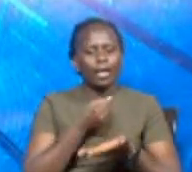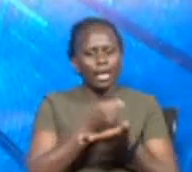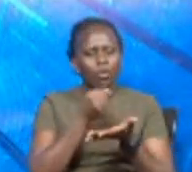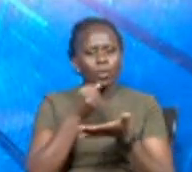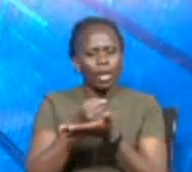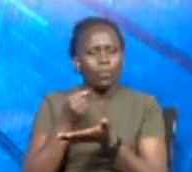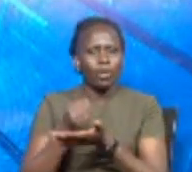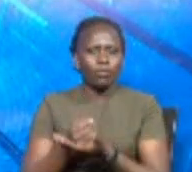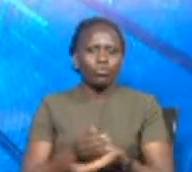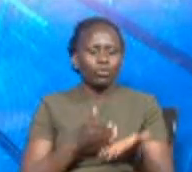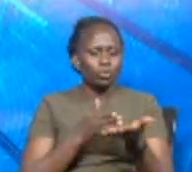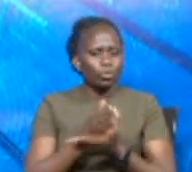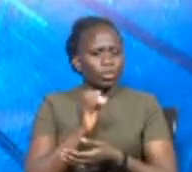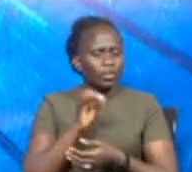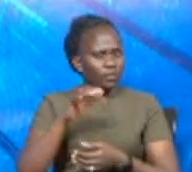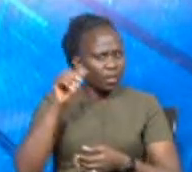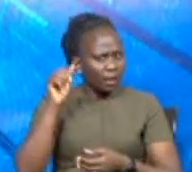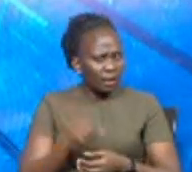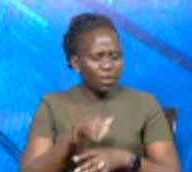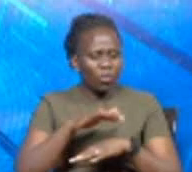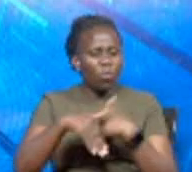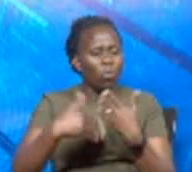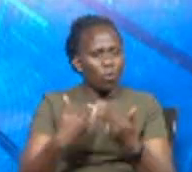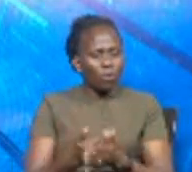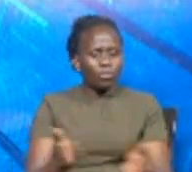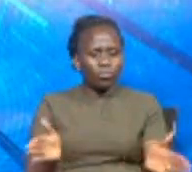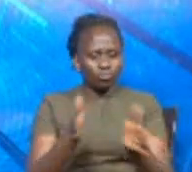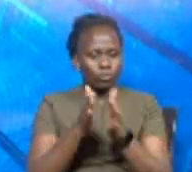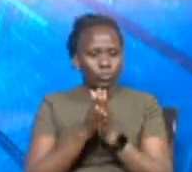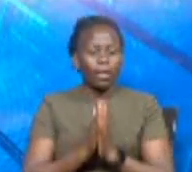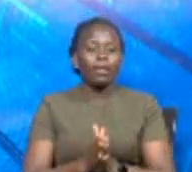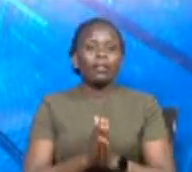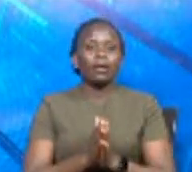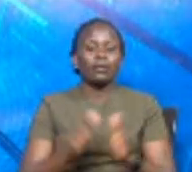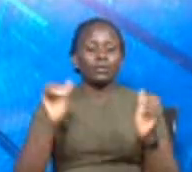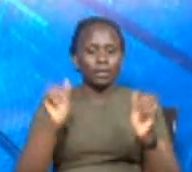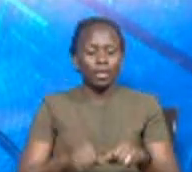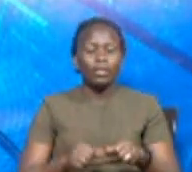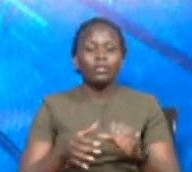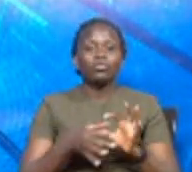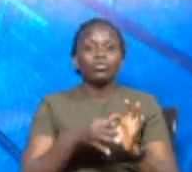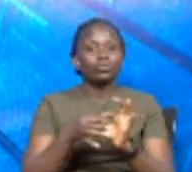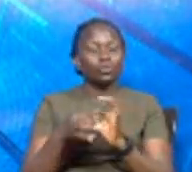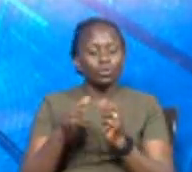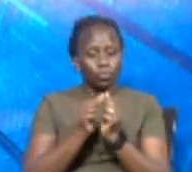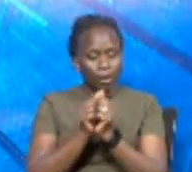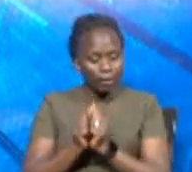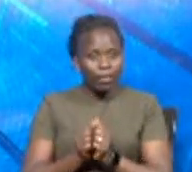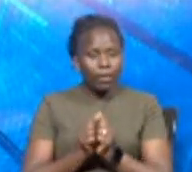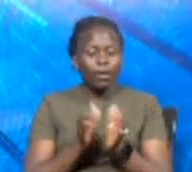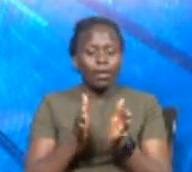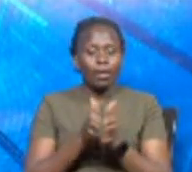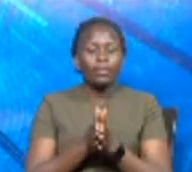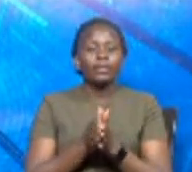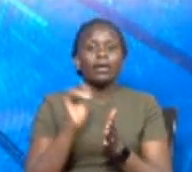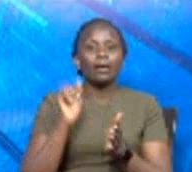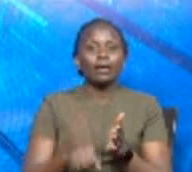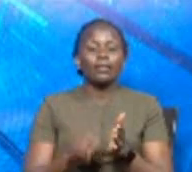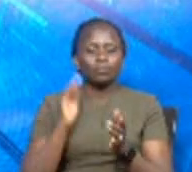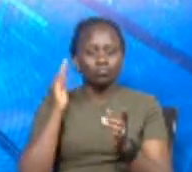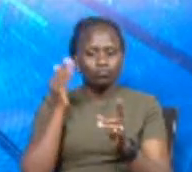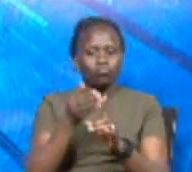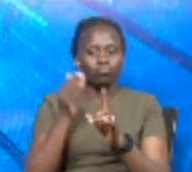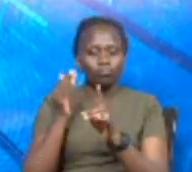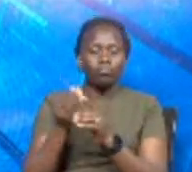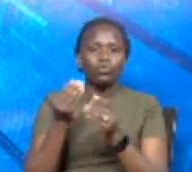As long as we have everybody coming together, we can put together these interventions, and we can meet those